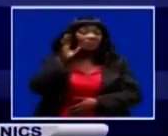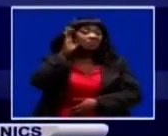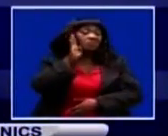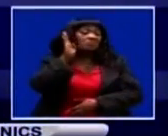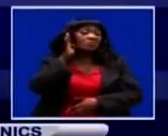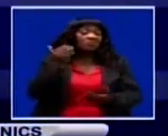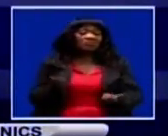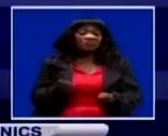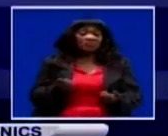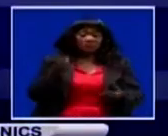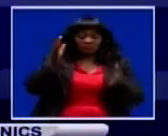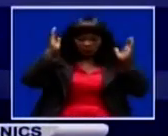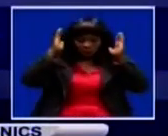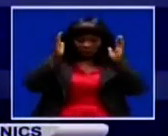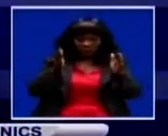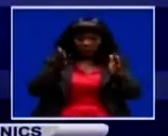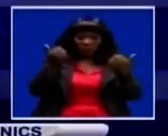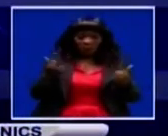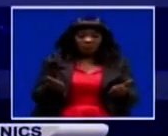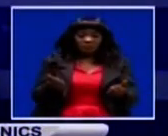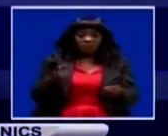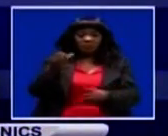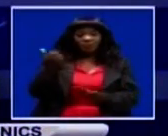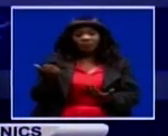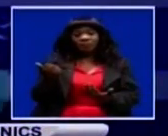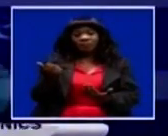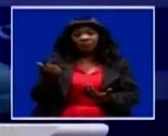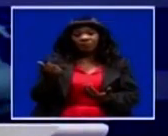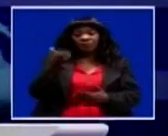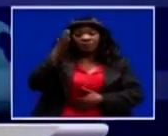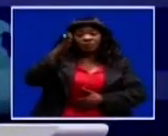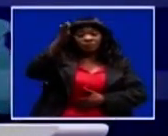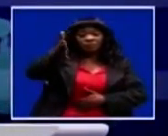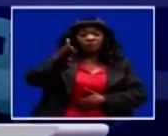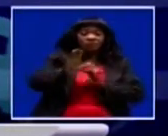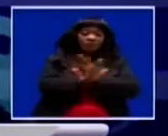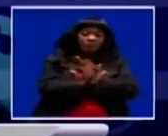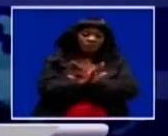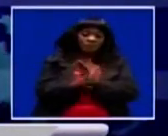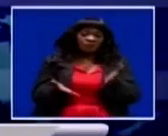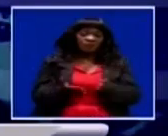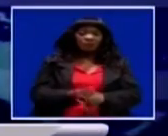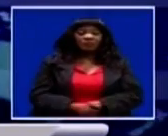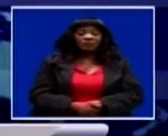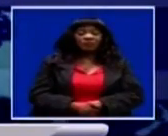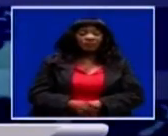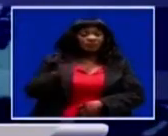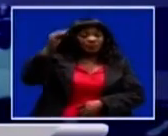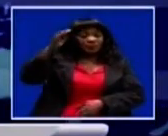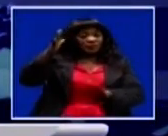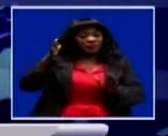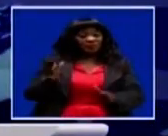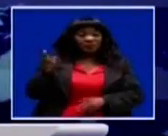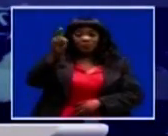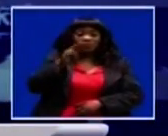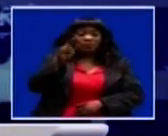alcohol, but to concentrate on entrepreneurship, which he says is the future for the country. Mr. Mwakalombe says abusing